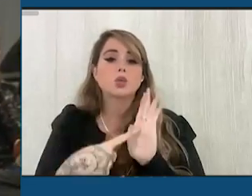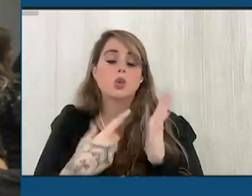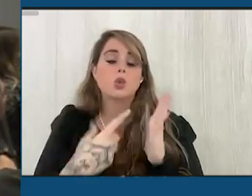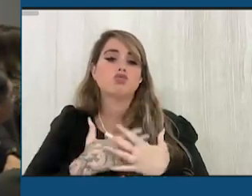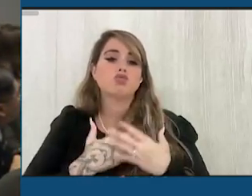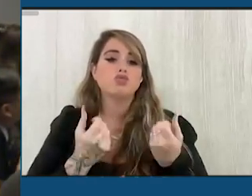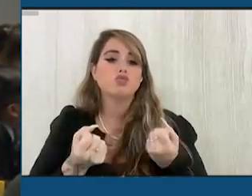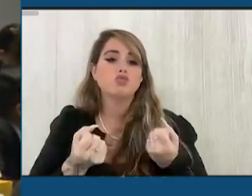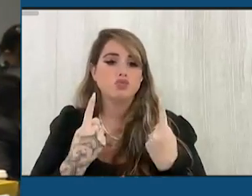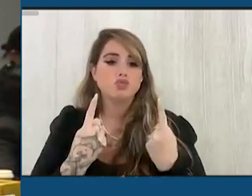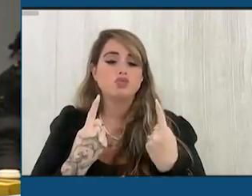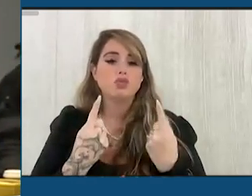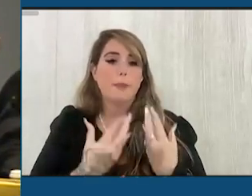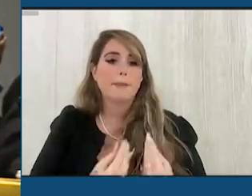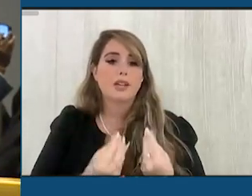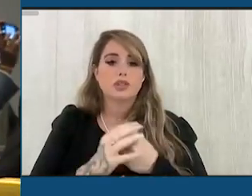compassion.